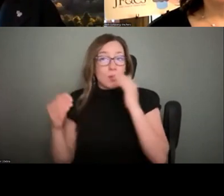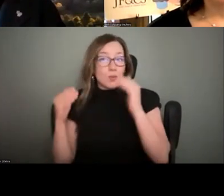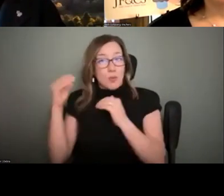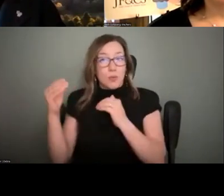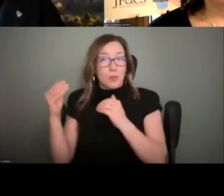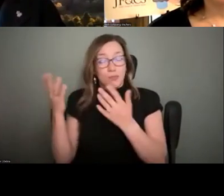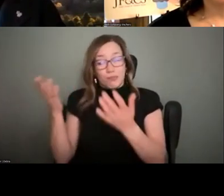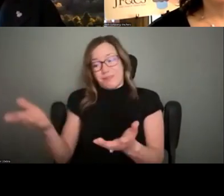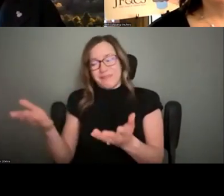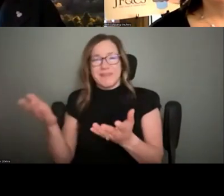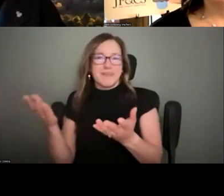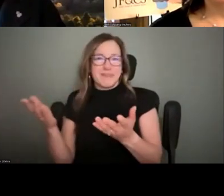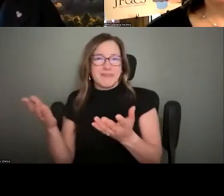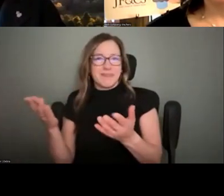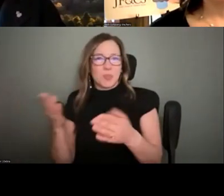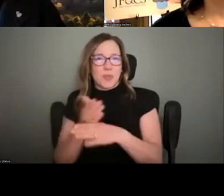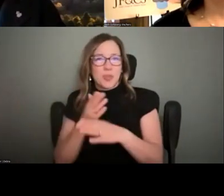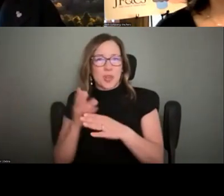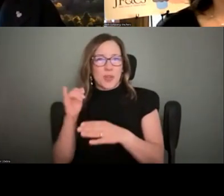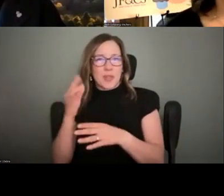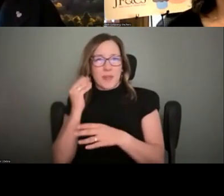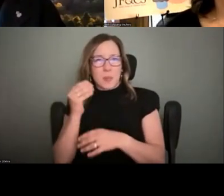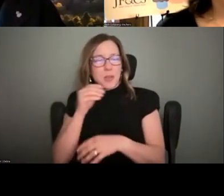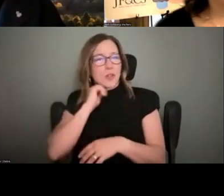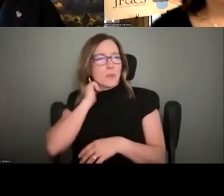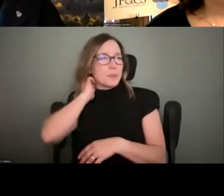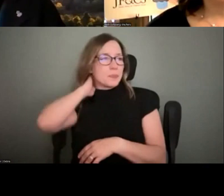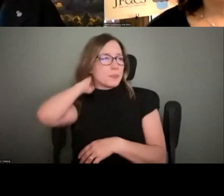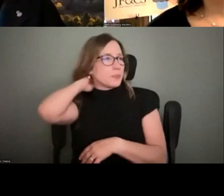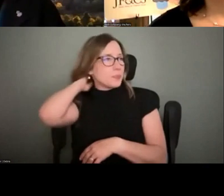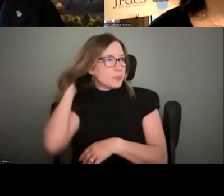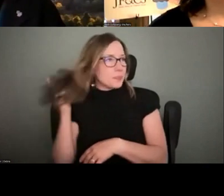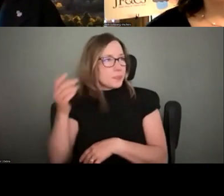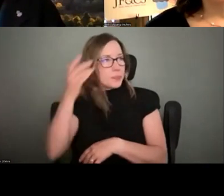there you go. We've shared that information. And then